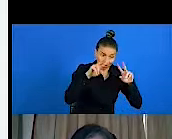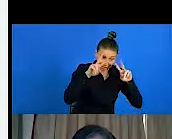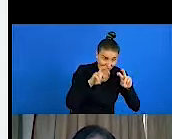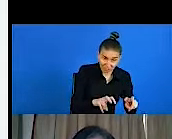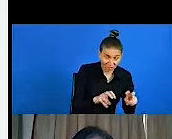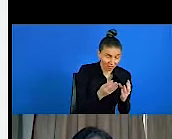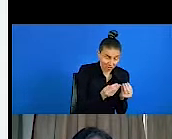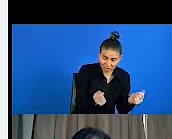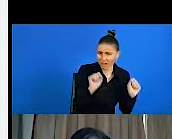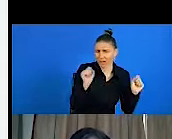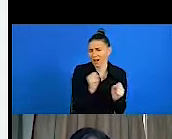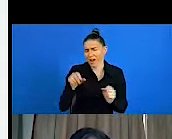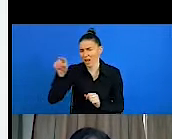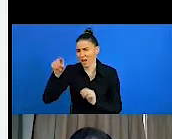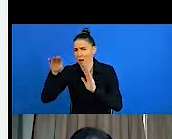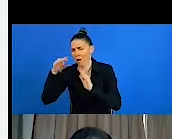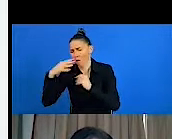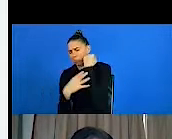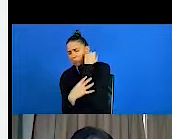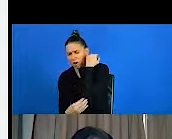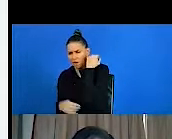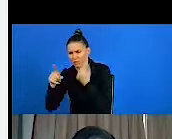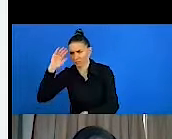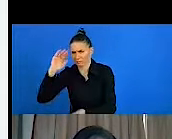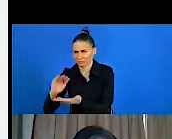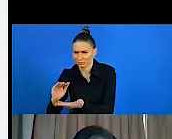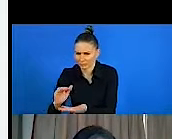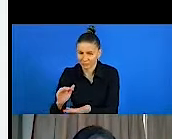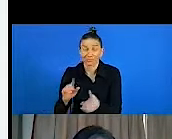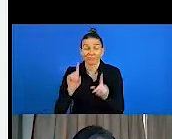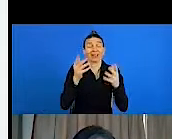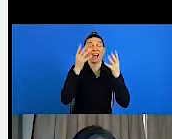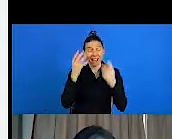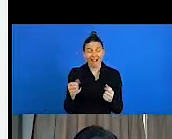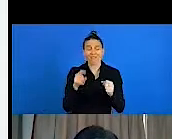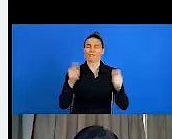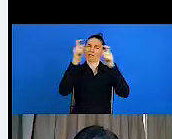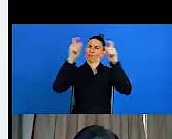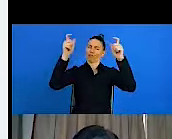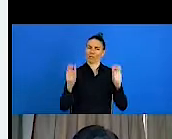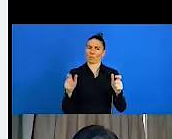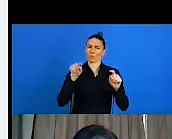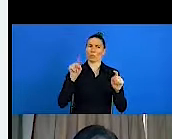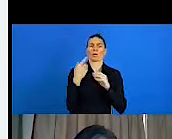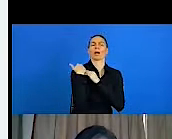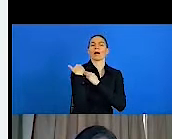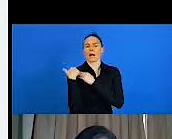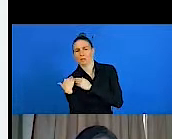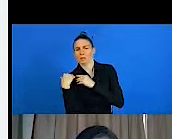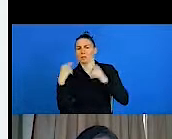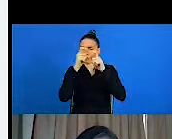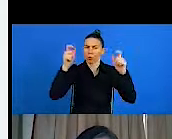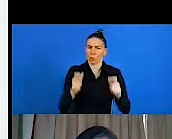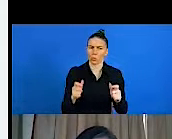development. And so we are guided by our disability and accountability framework, which lays out the principles of our engagement on